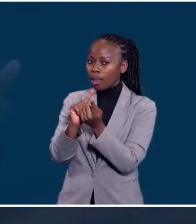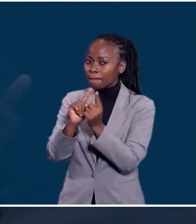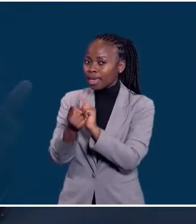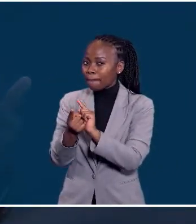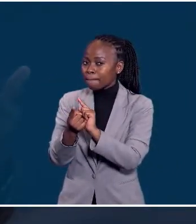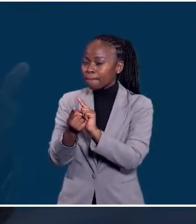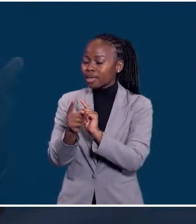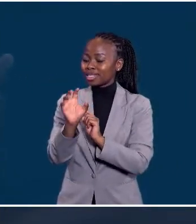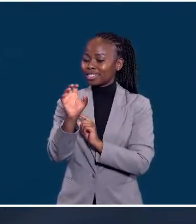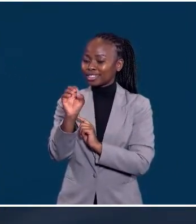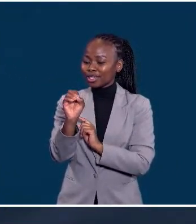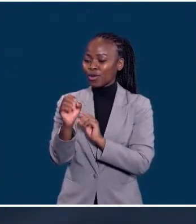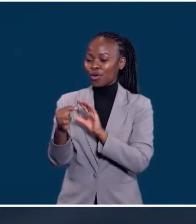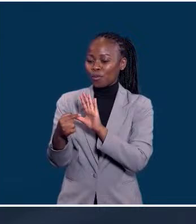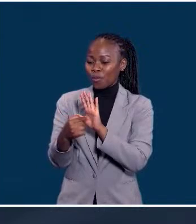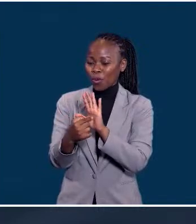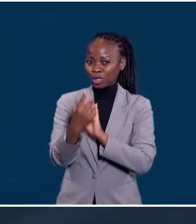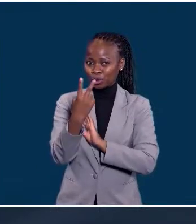0.21.